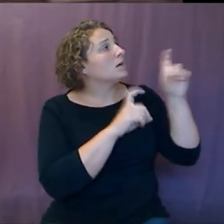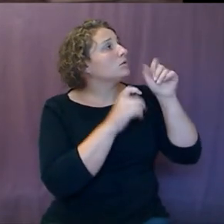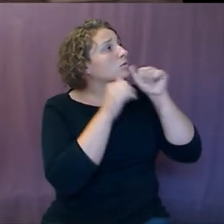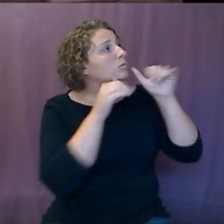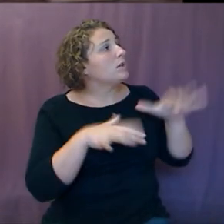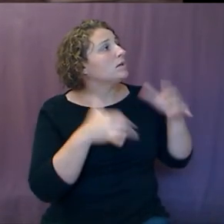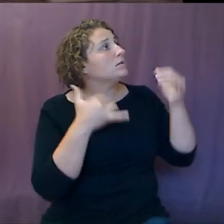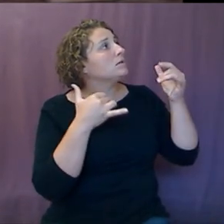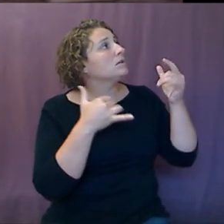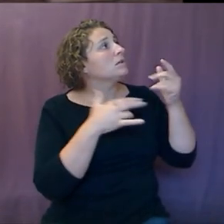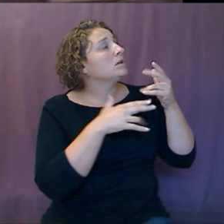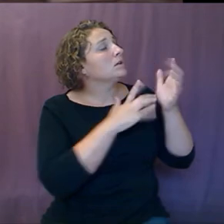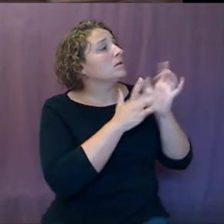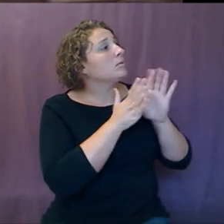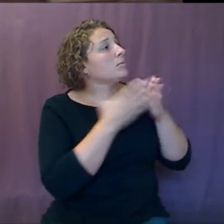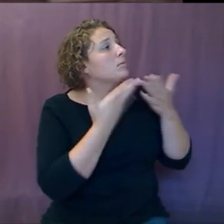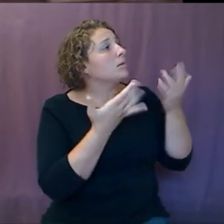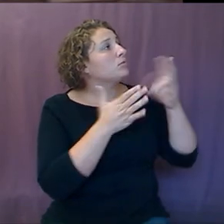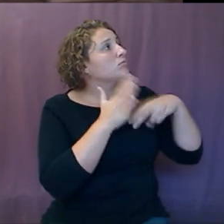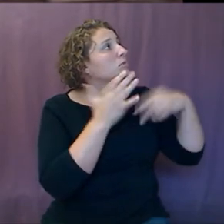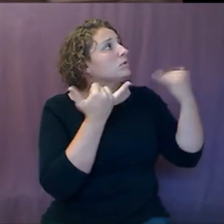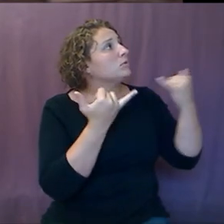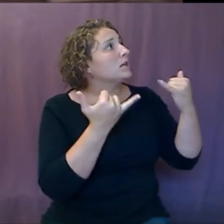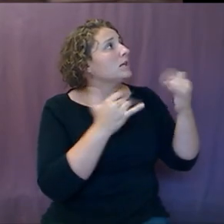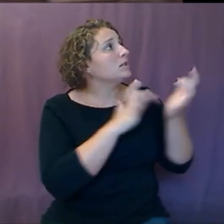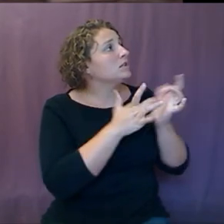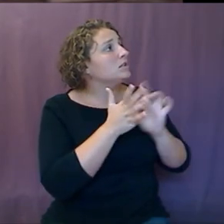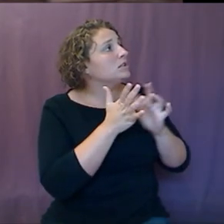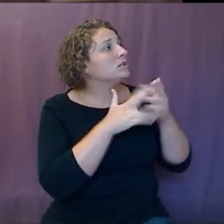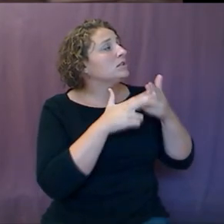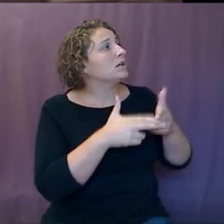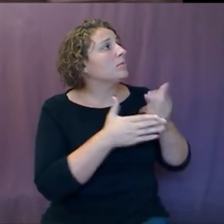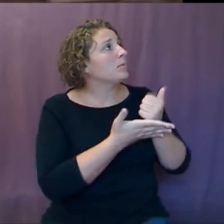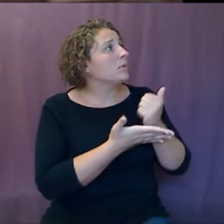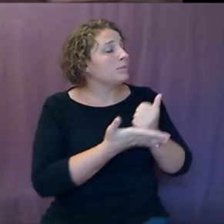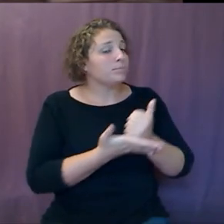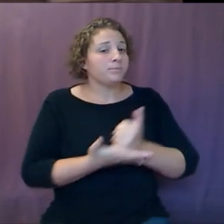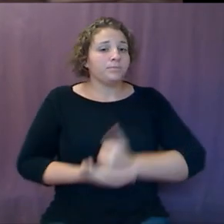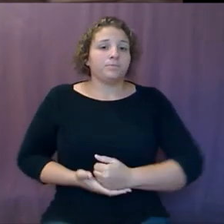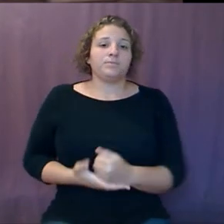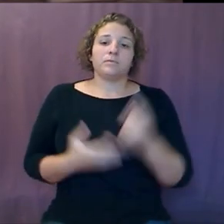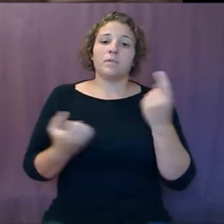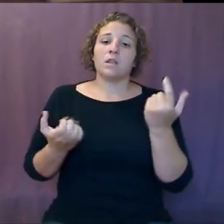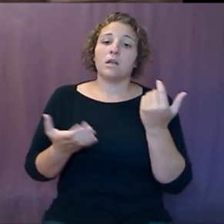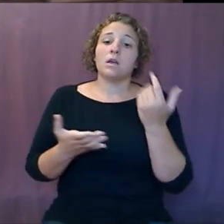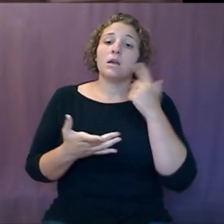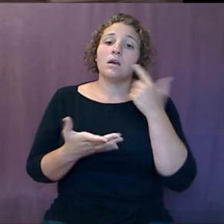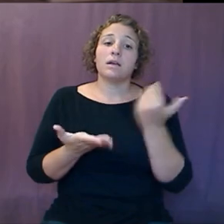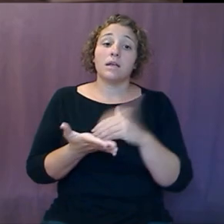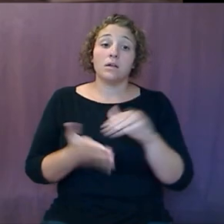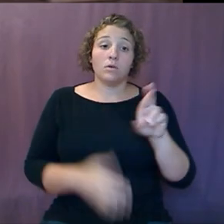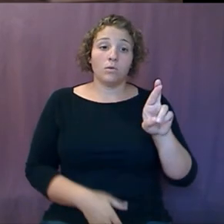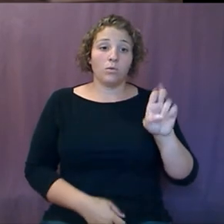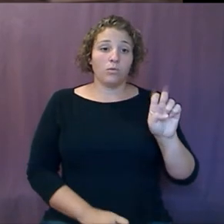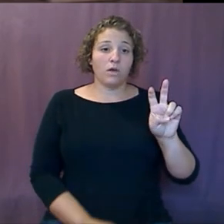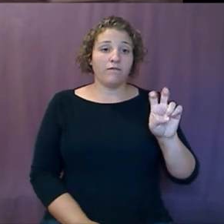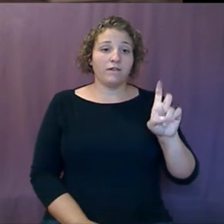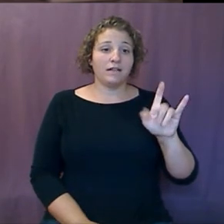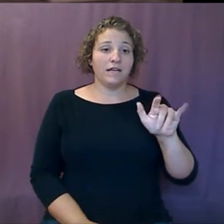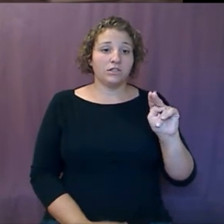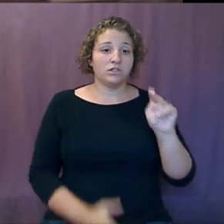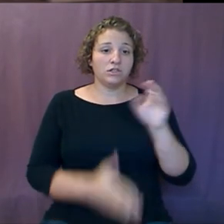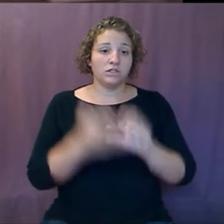name amen again Revelation chapter 13 just to get us back in context John said to us I